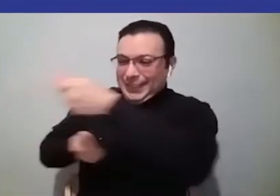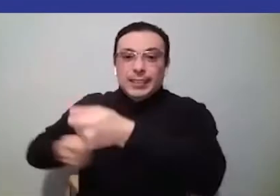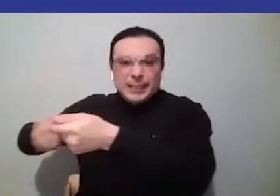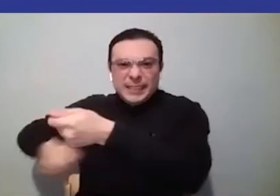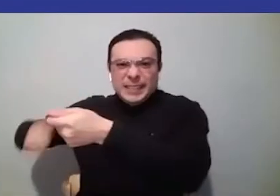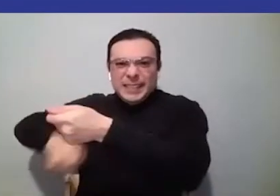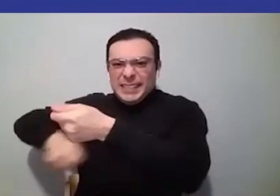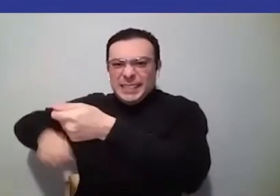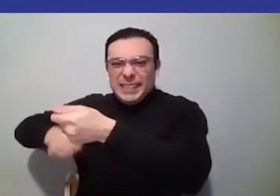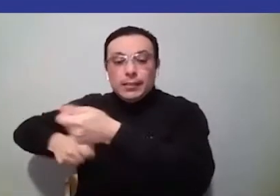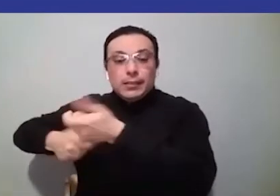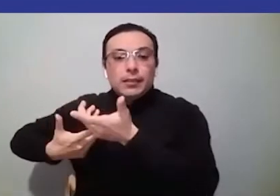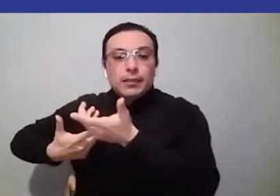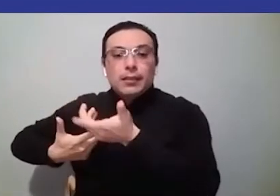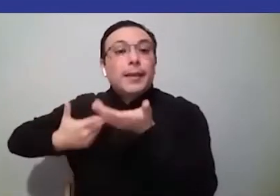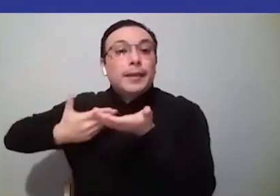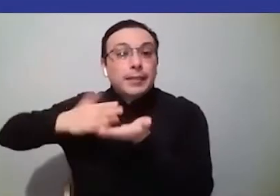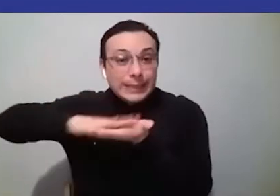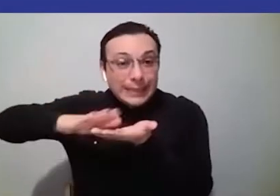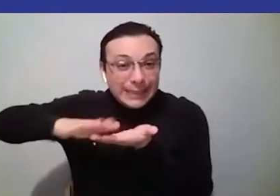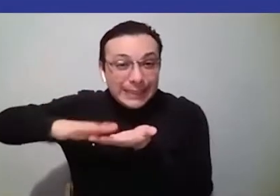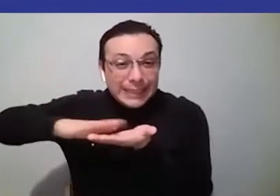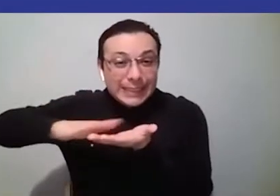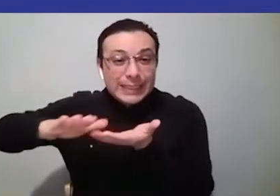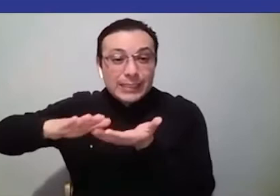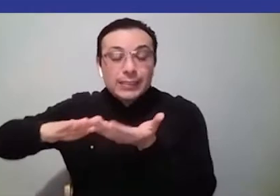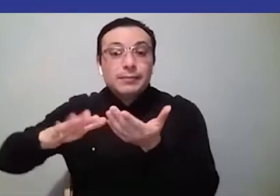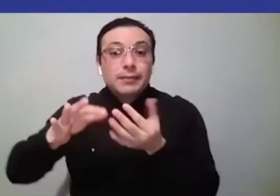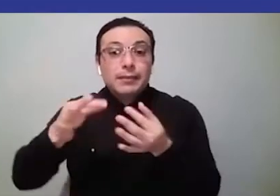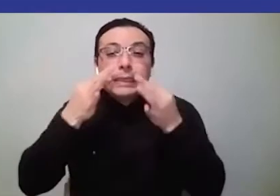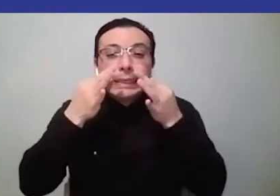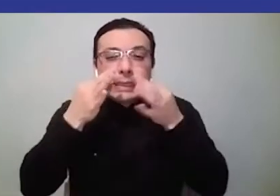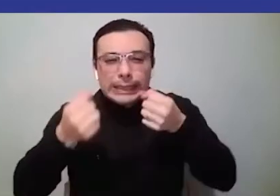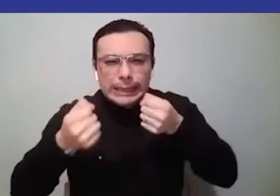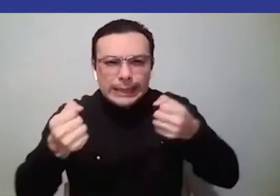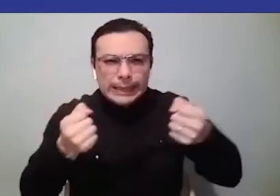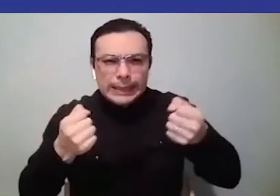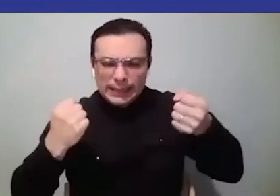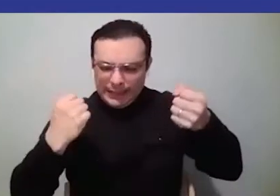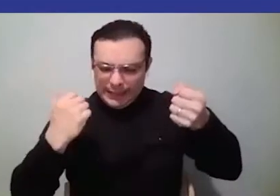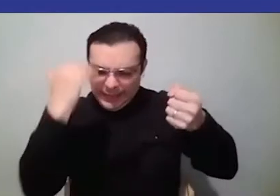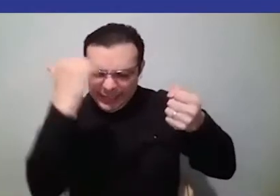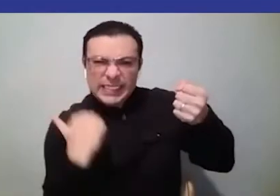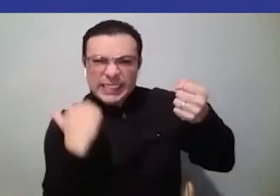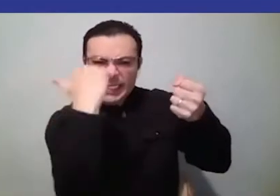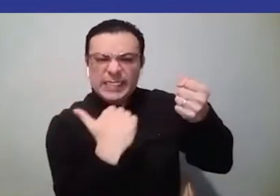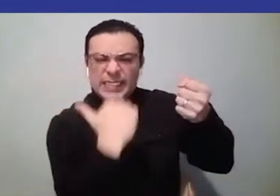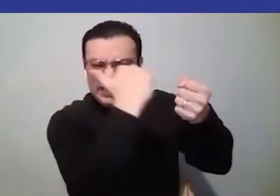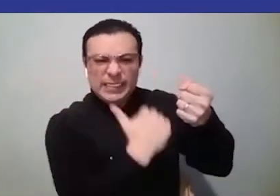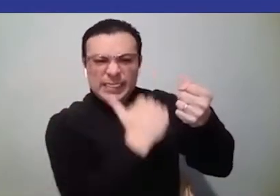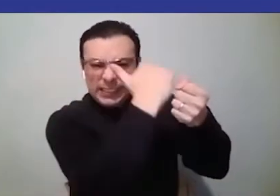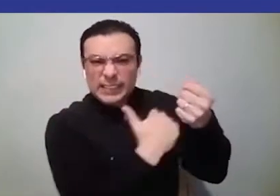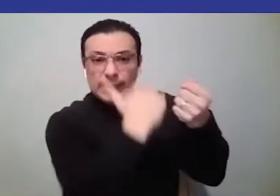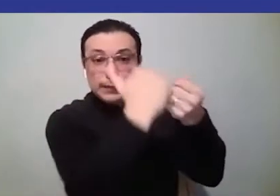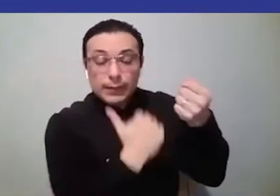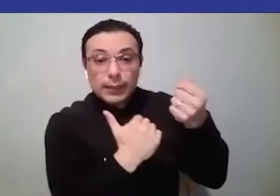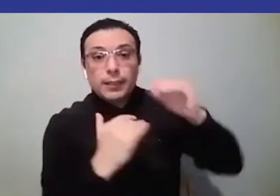steps. I scraped the skin and sewed the skin together. This along